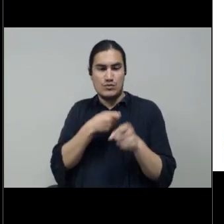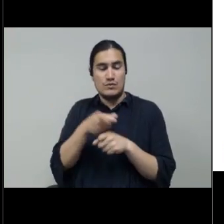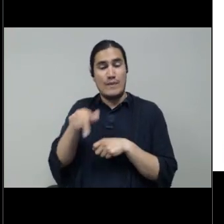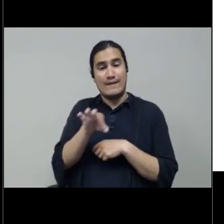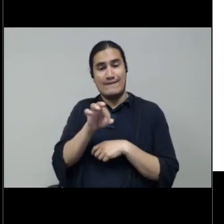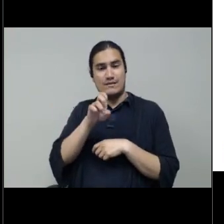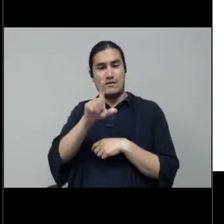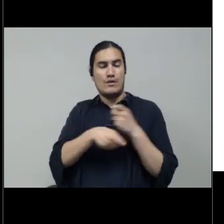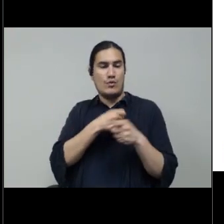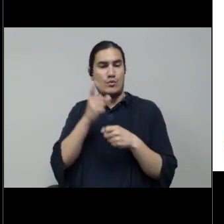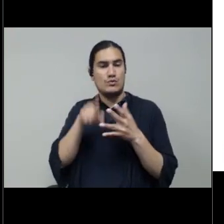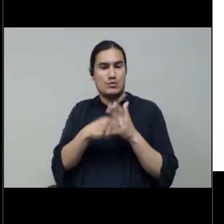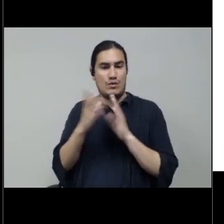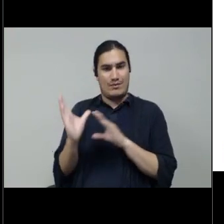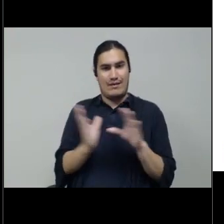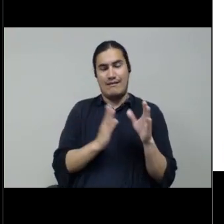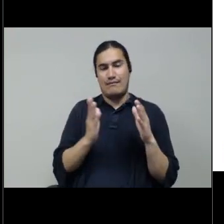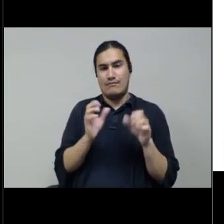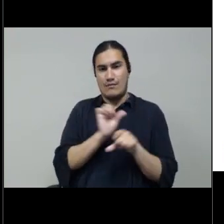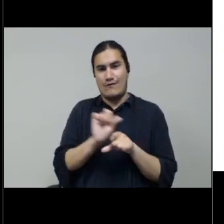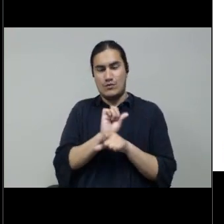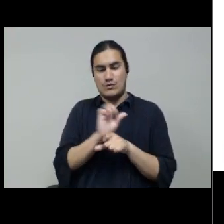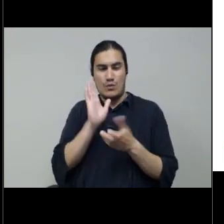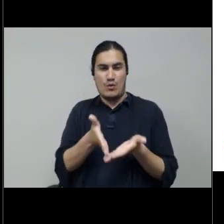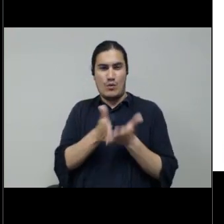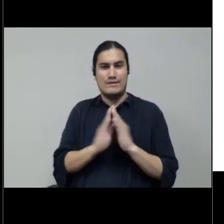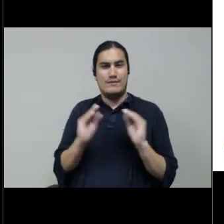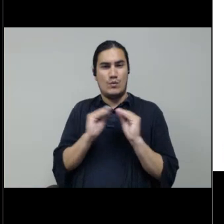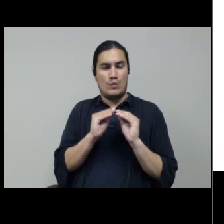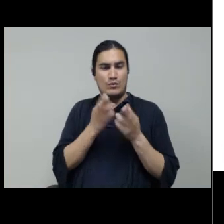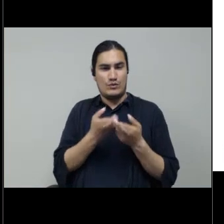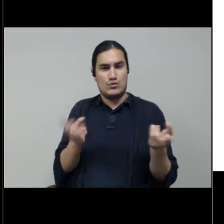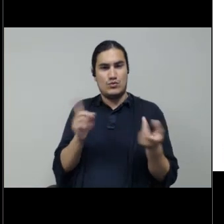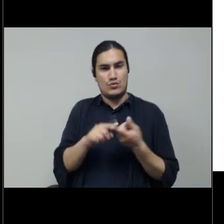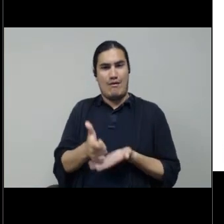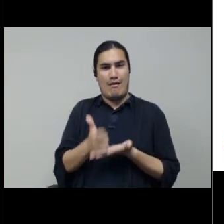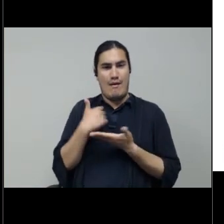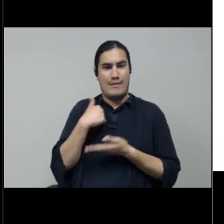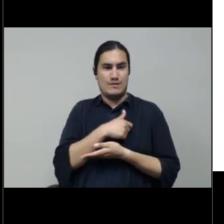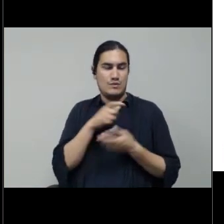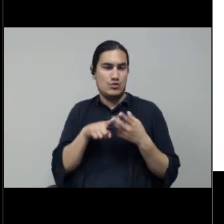planning efforts. So we're requesting additional resources to help us as we begin to